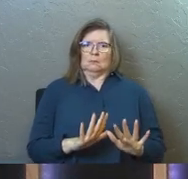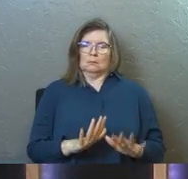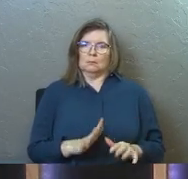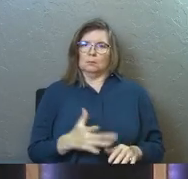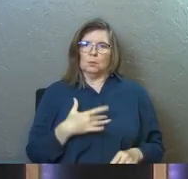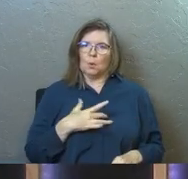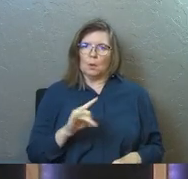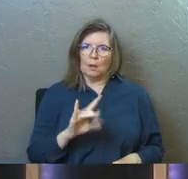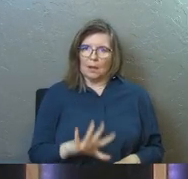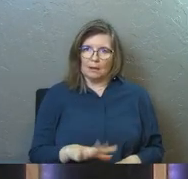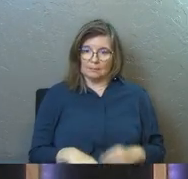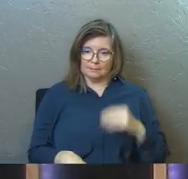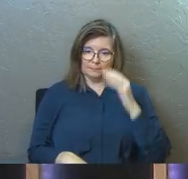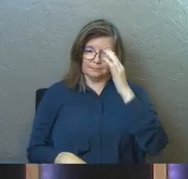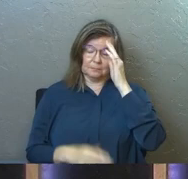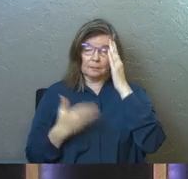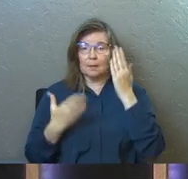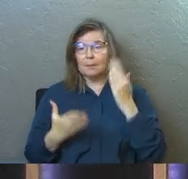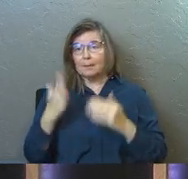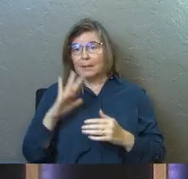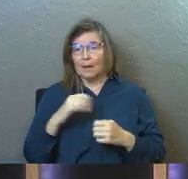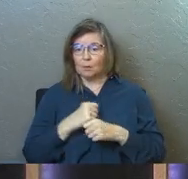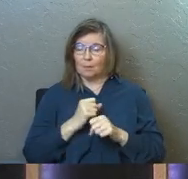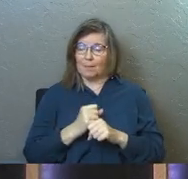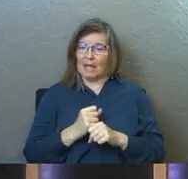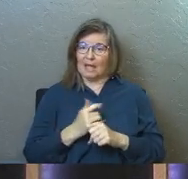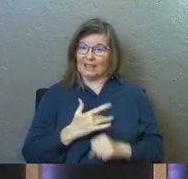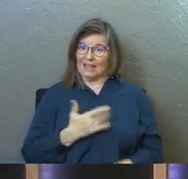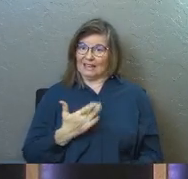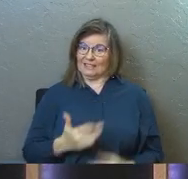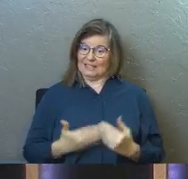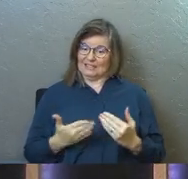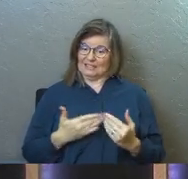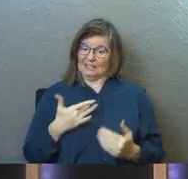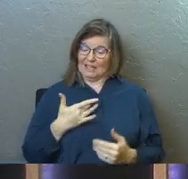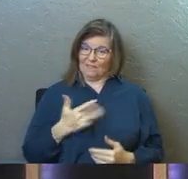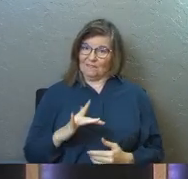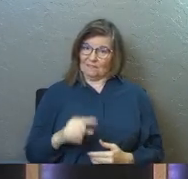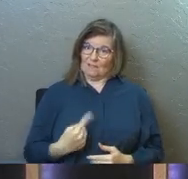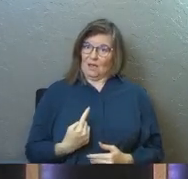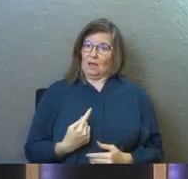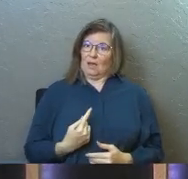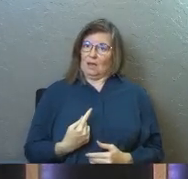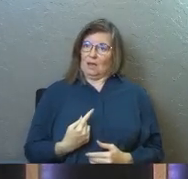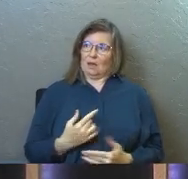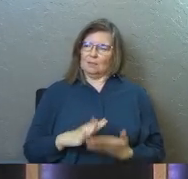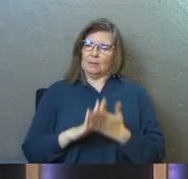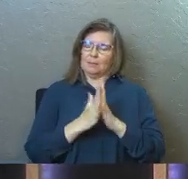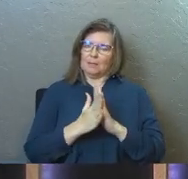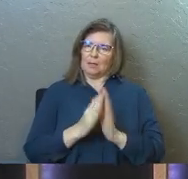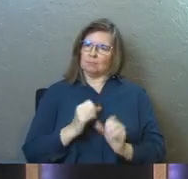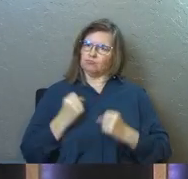today? Maybe God wants to toughen that part of you up a bit.